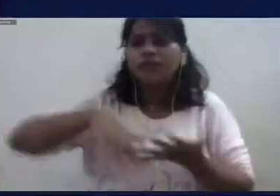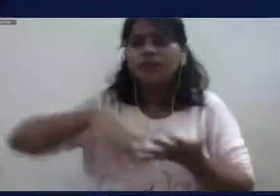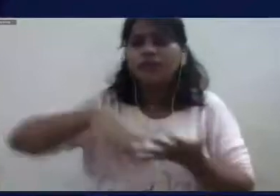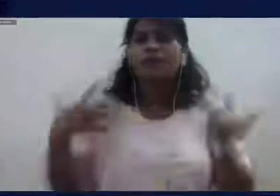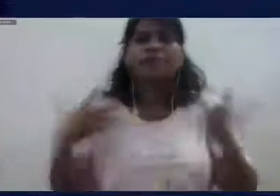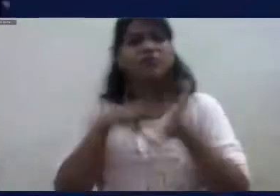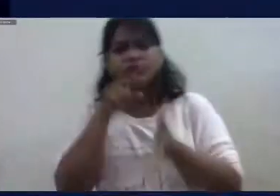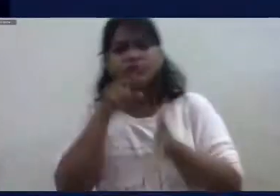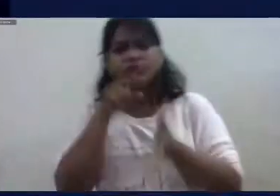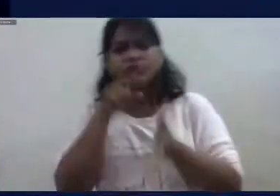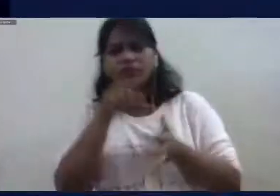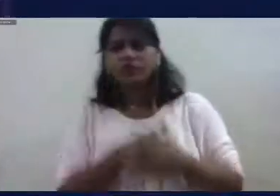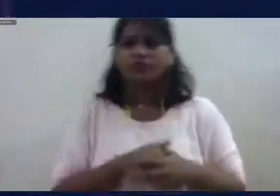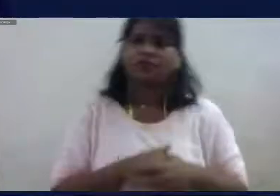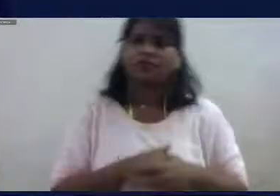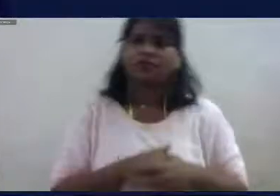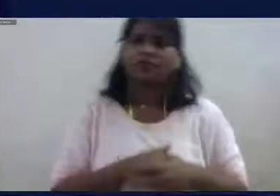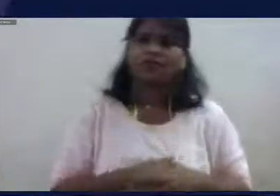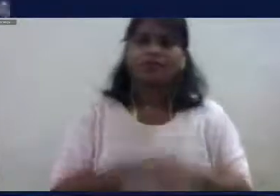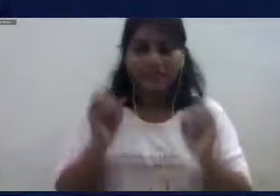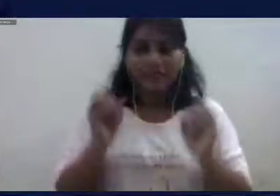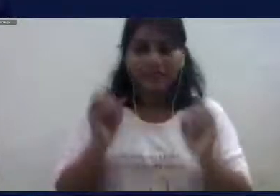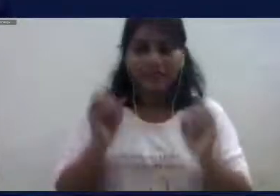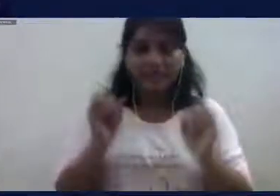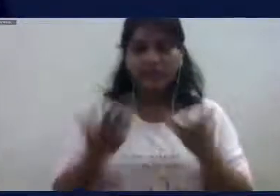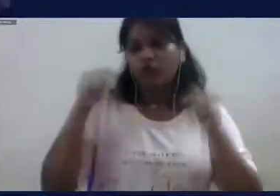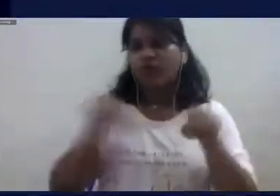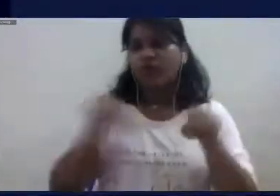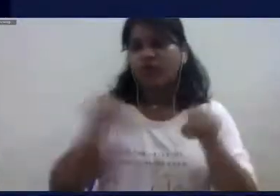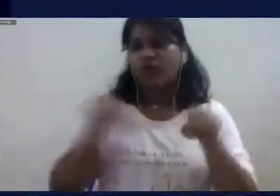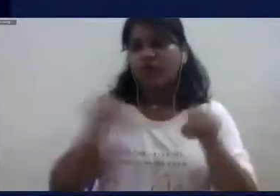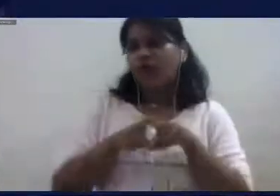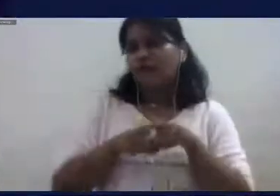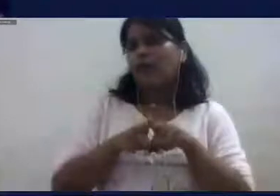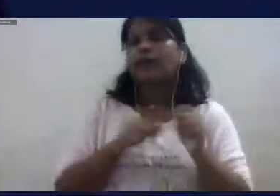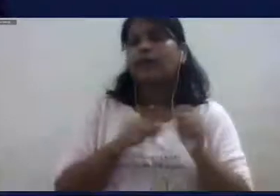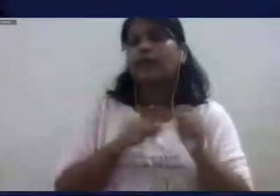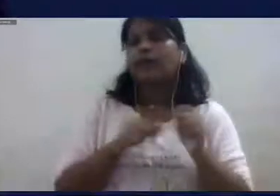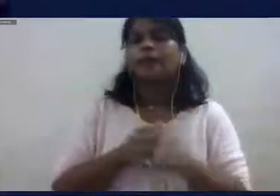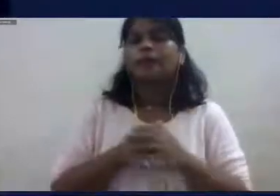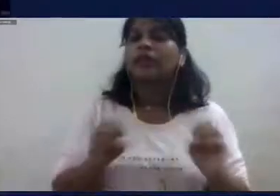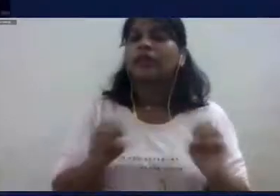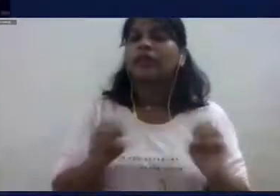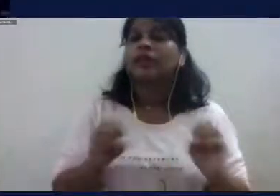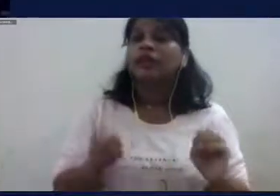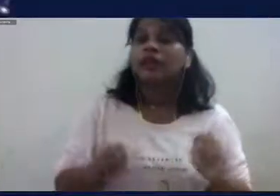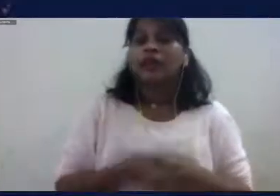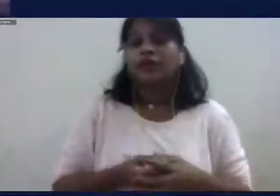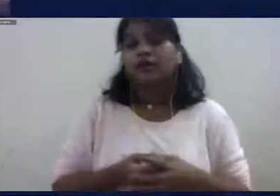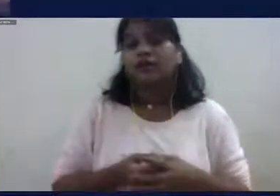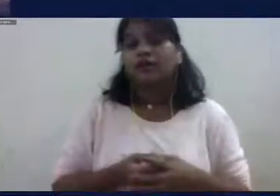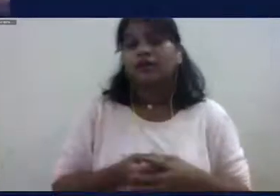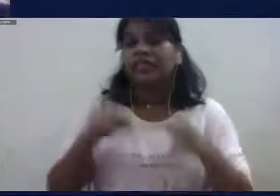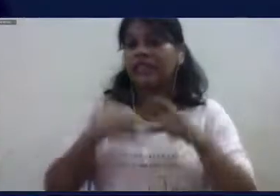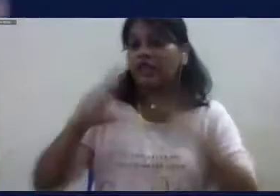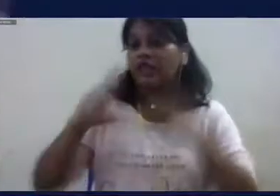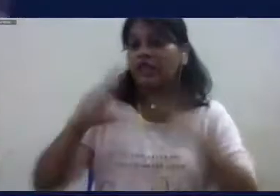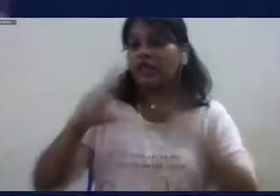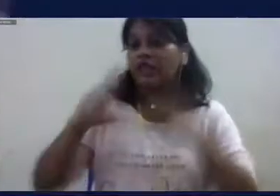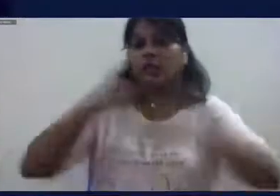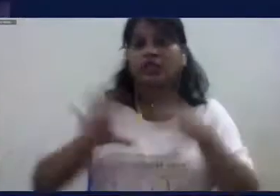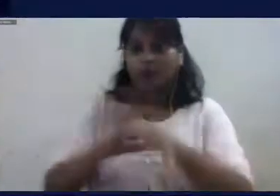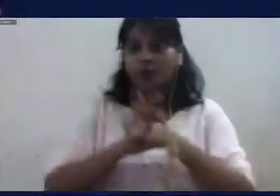it mean? The startups of today, for example, right? It's such a heartening ecosystem that we are in